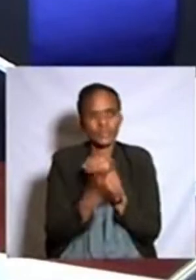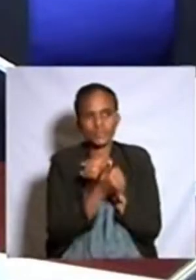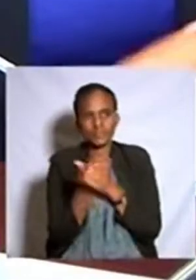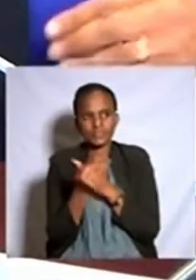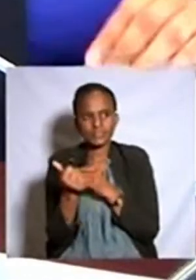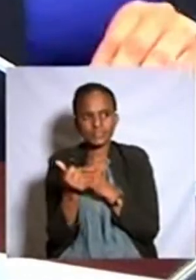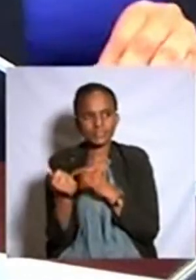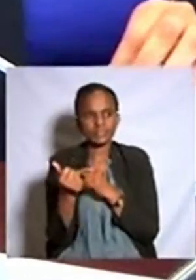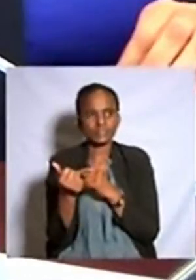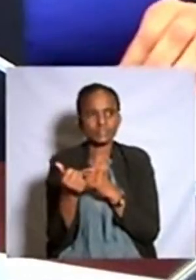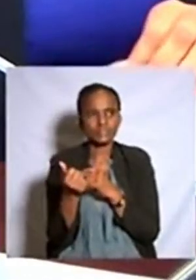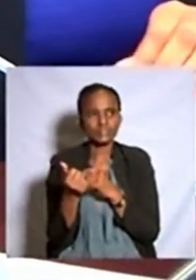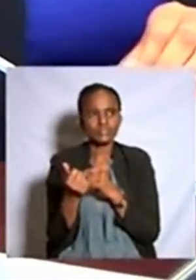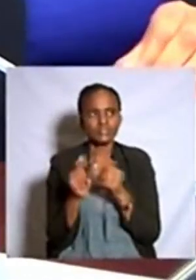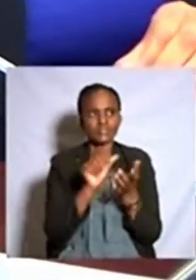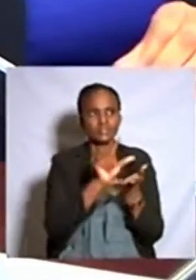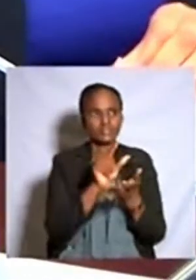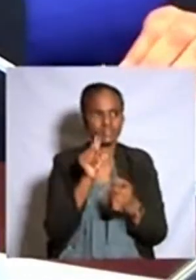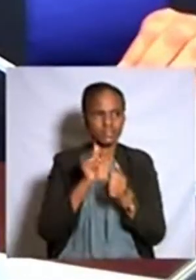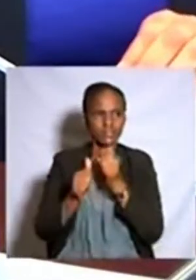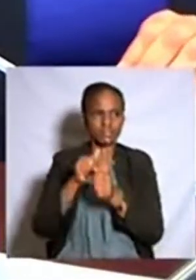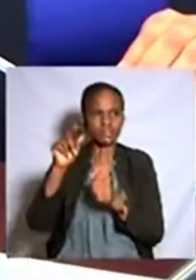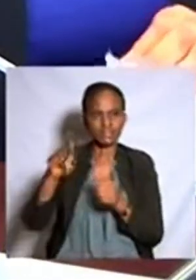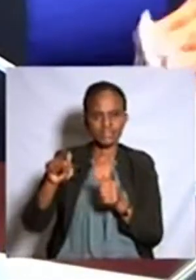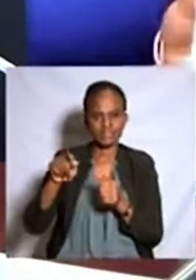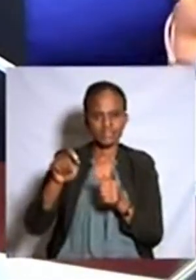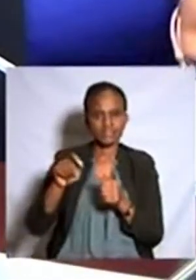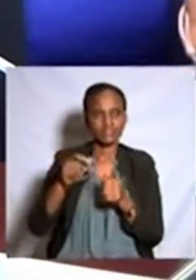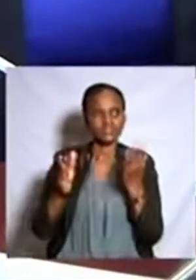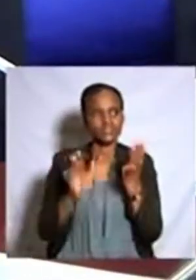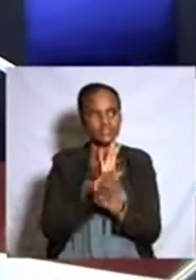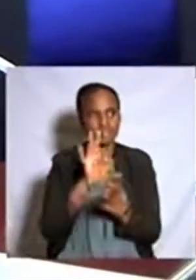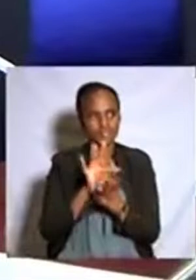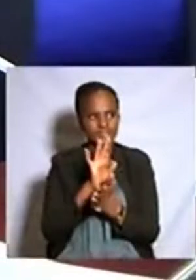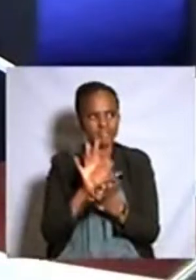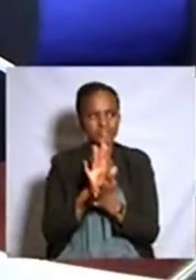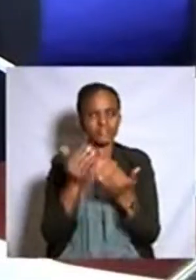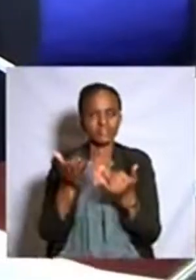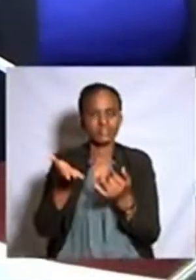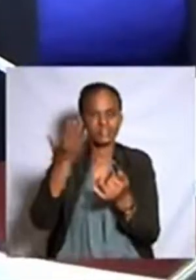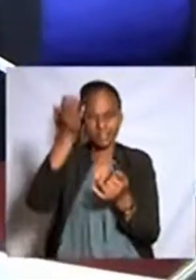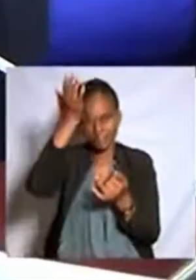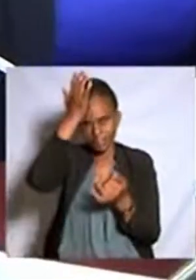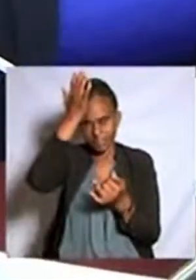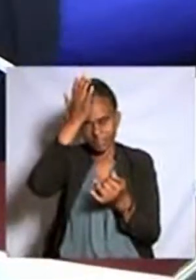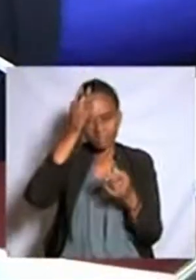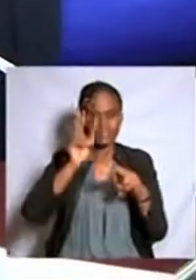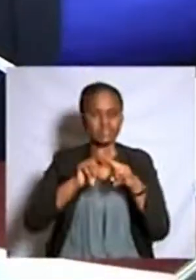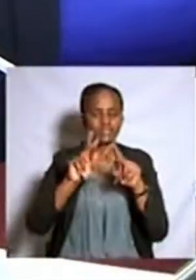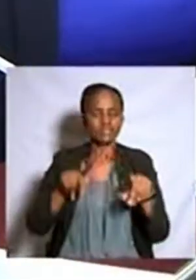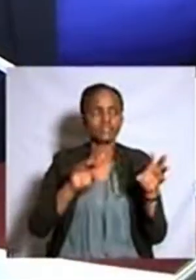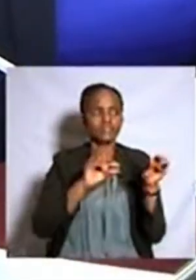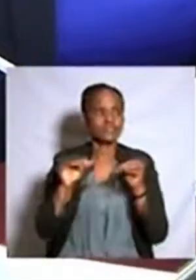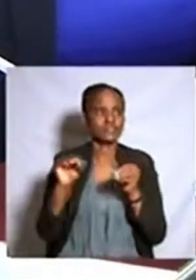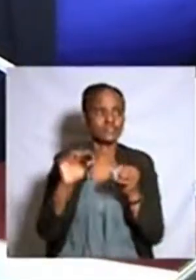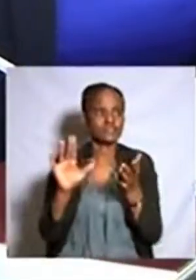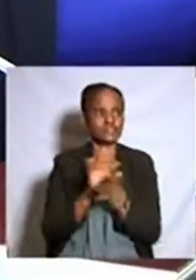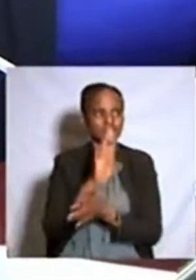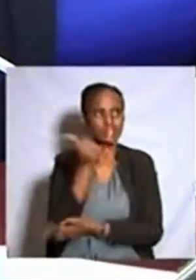outstanding mortgages require documents to be upgraded. Chair, I move to page